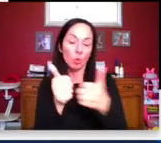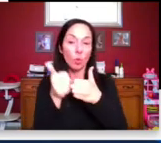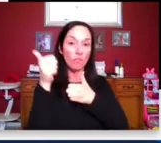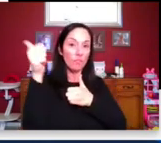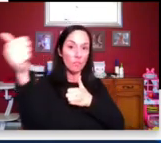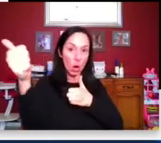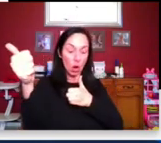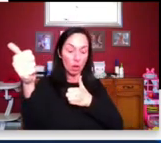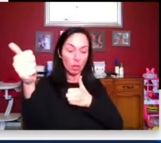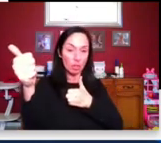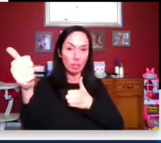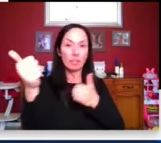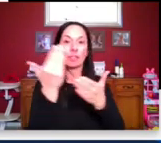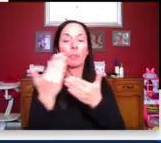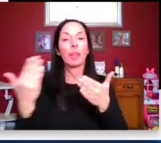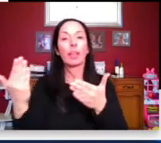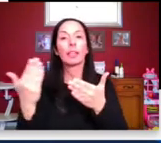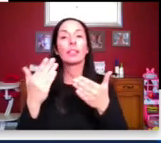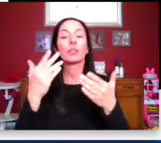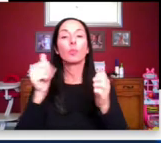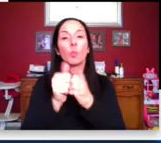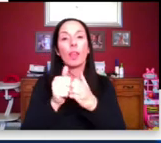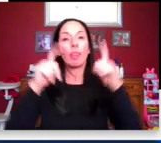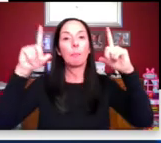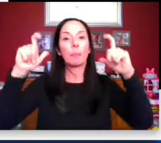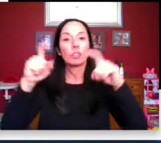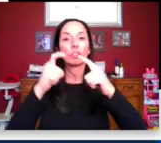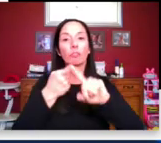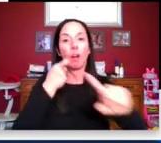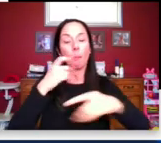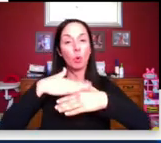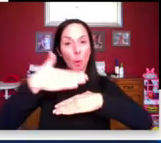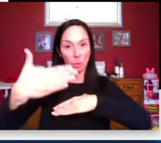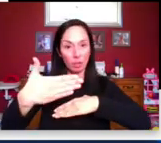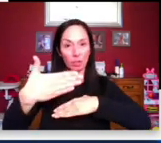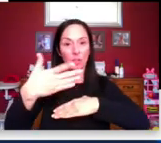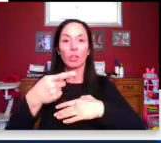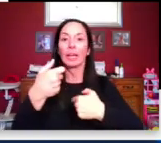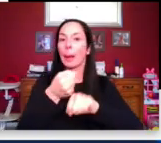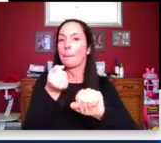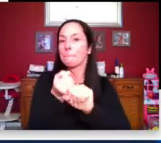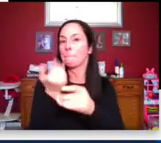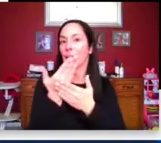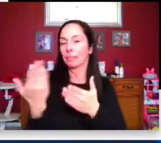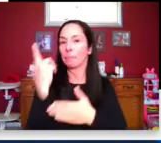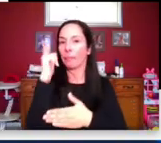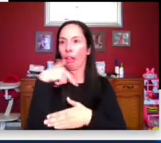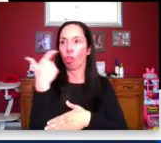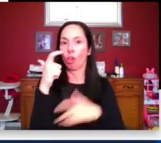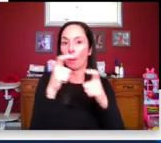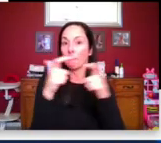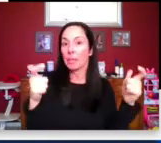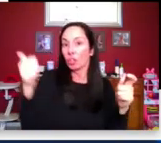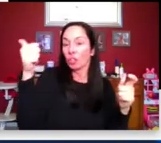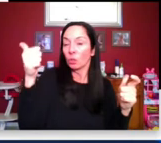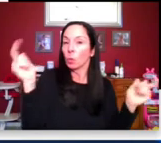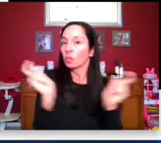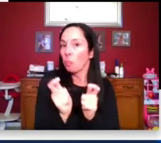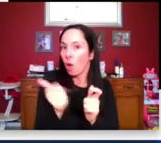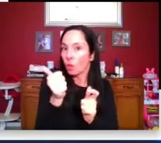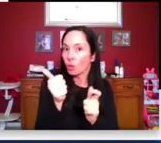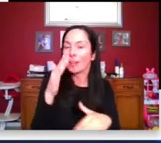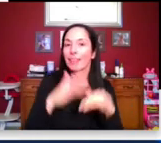we will take with our Chromebook. We are going to make an object either look larger or smaller than